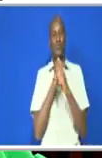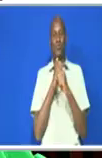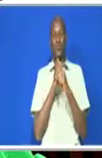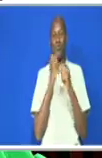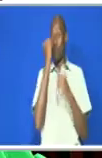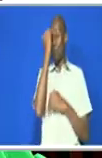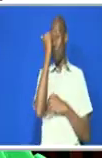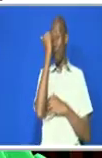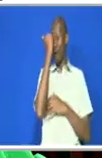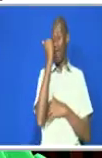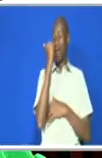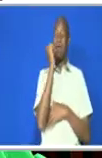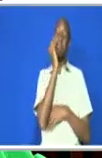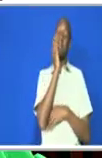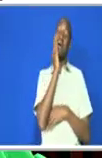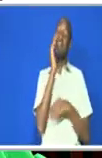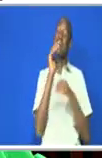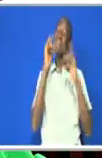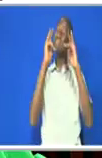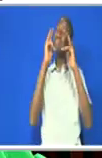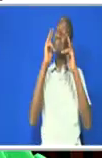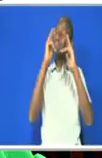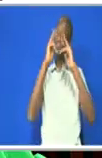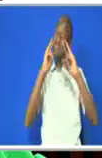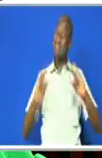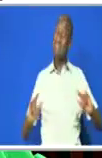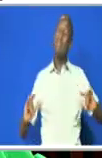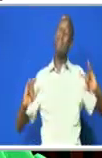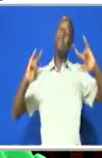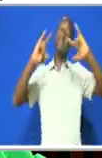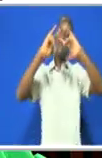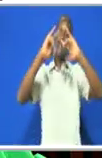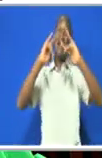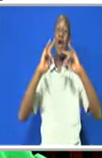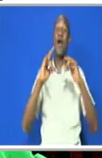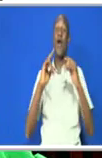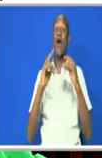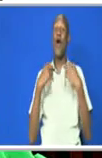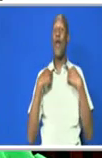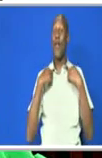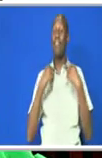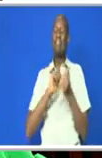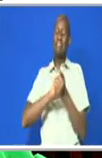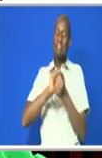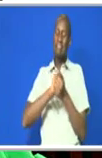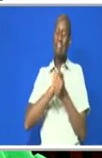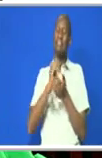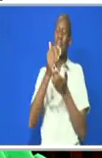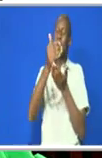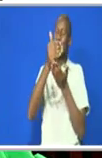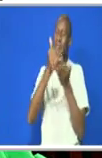seems she cannot wash the whole heap of clothes in one day.